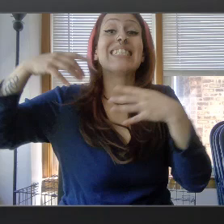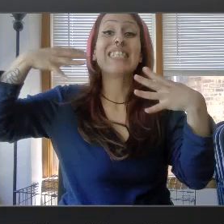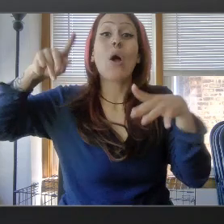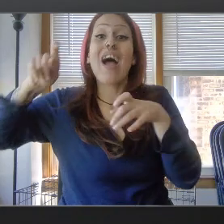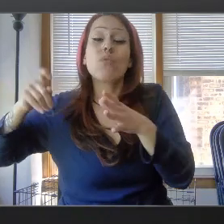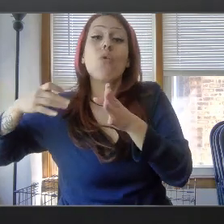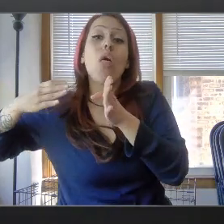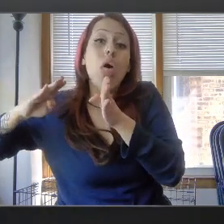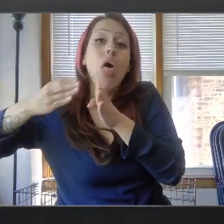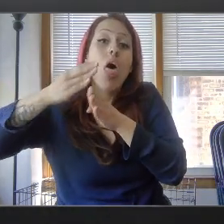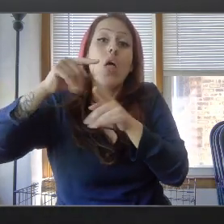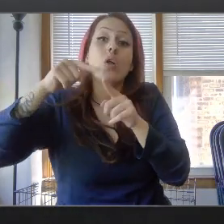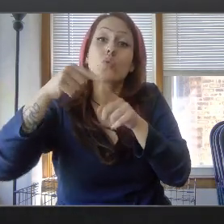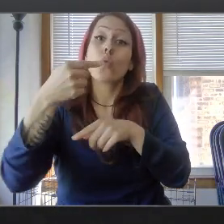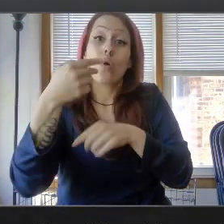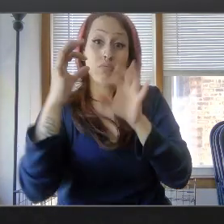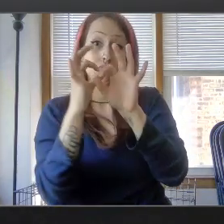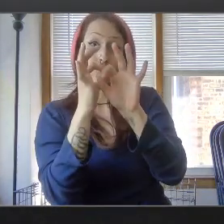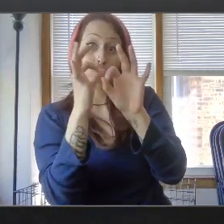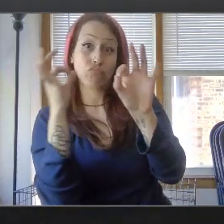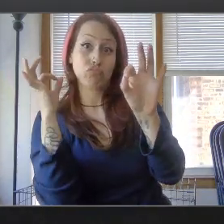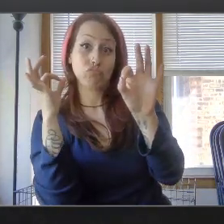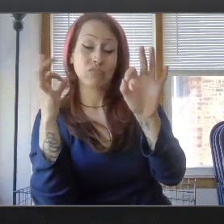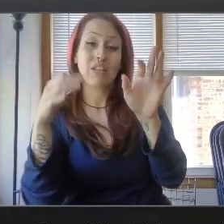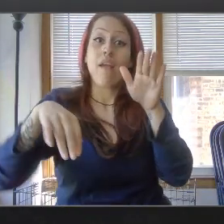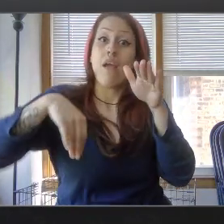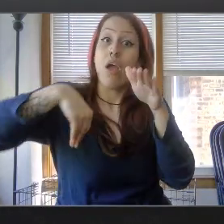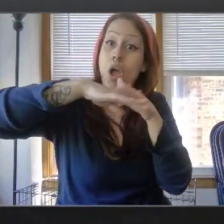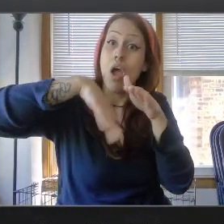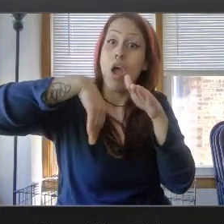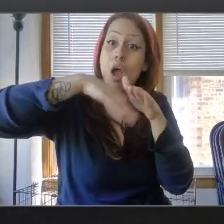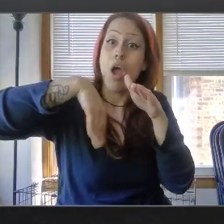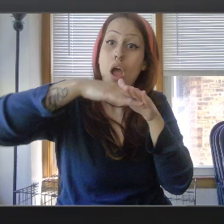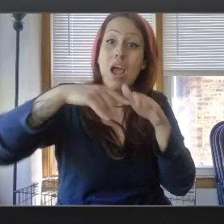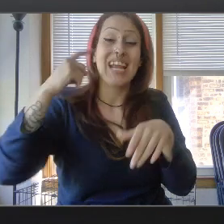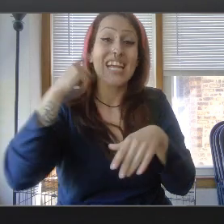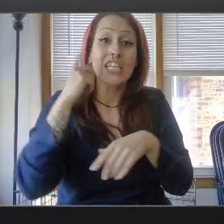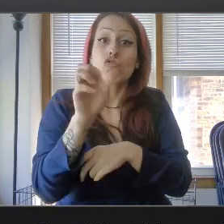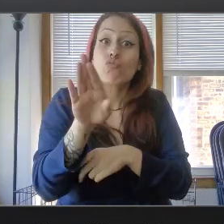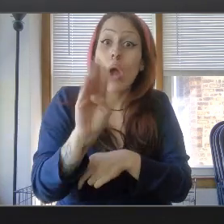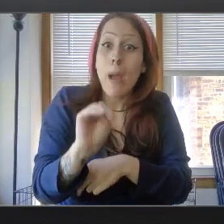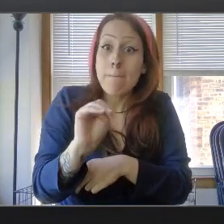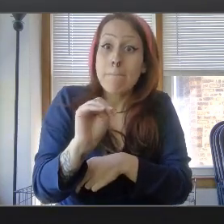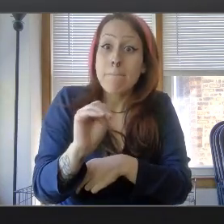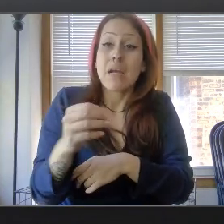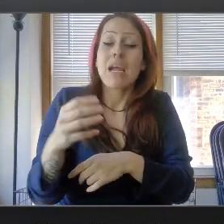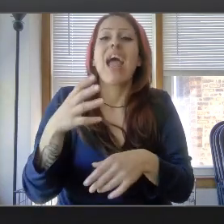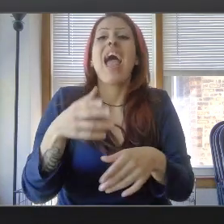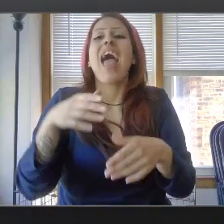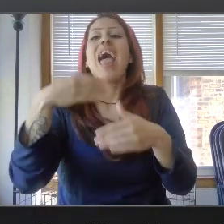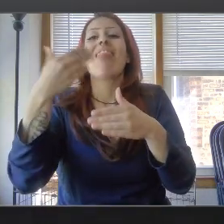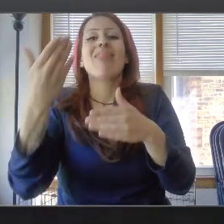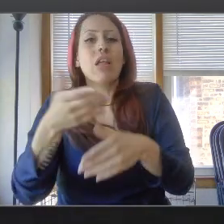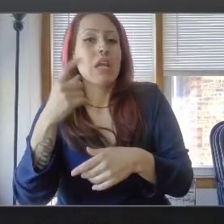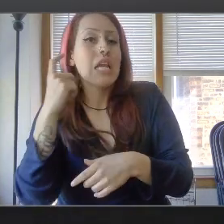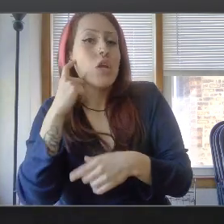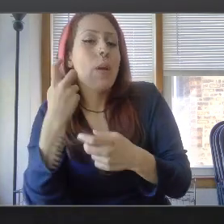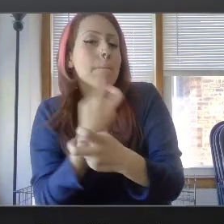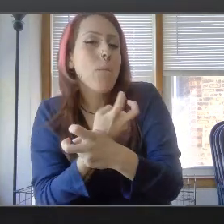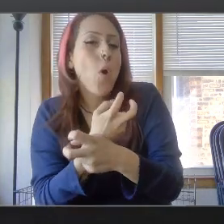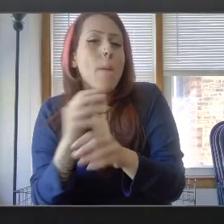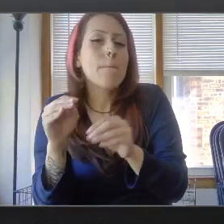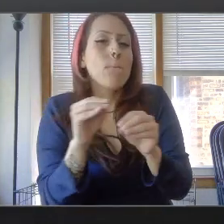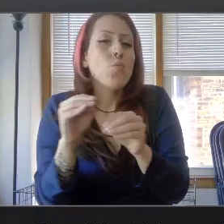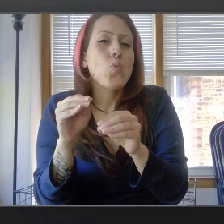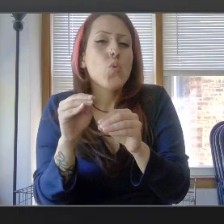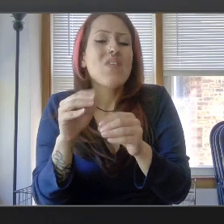the ossicles, otherwise known as the hearing bones, to move, and then they move the fluid inside the cochlea to cause that neural